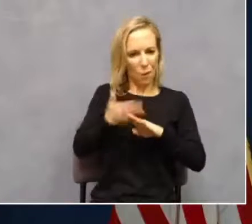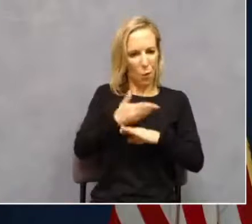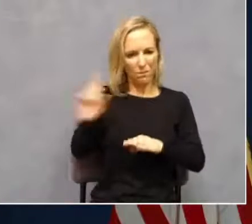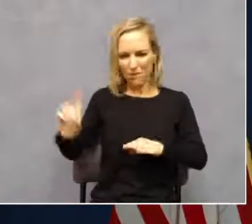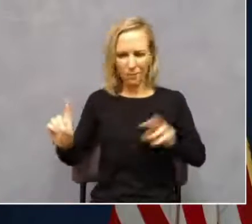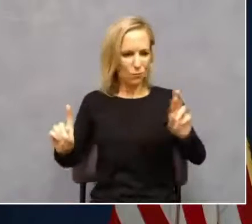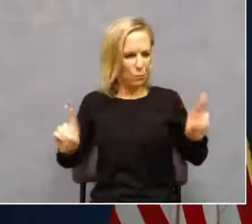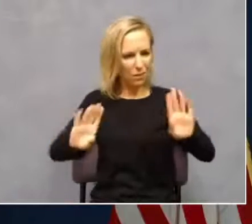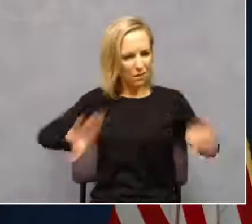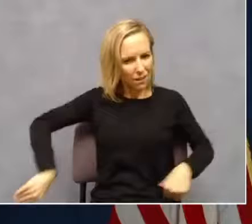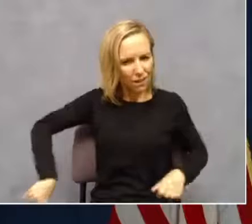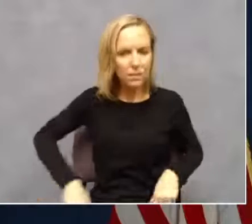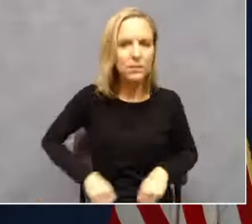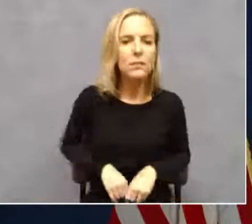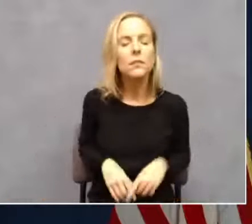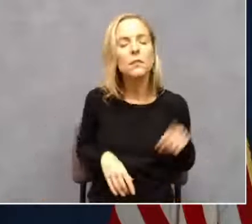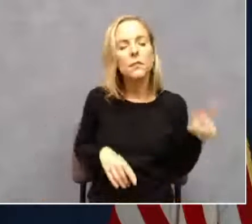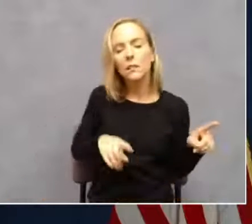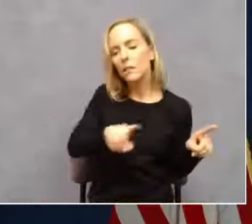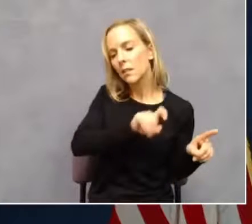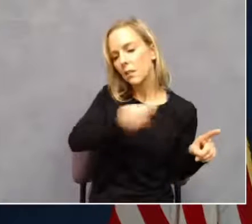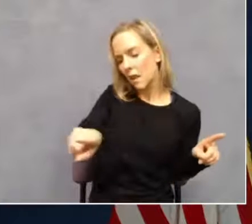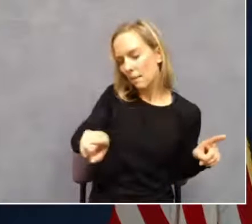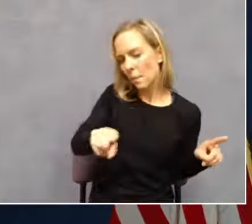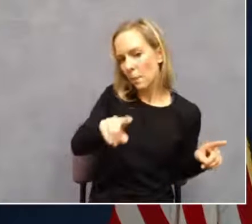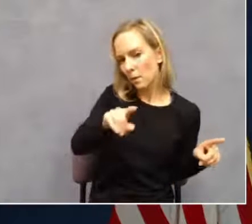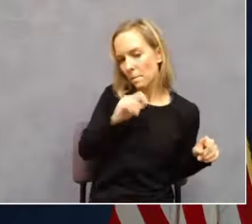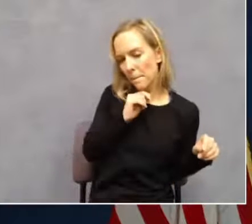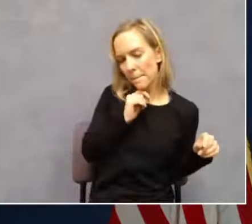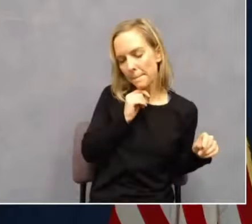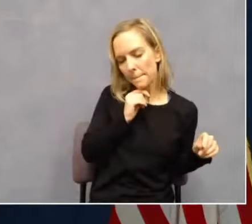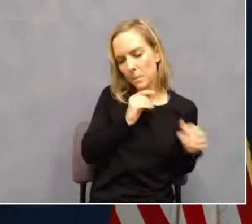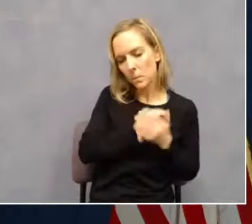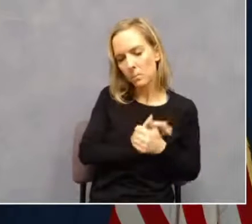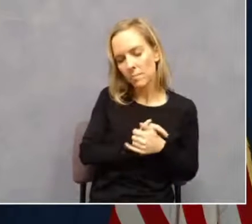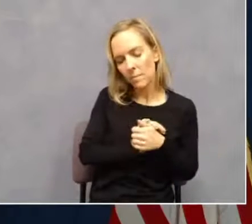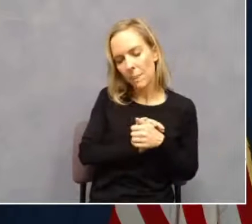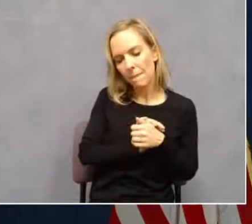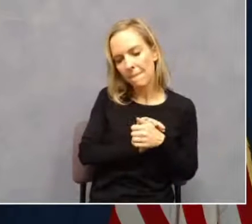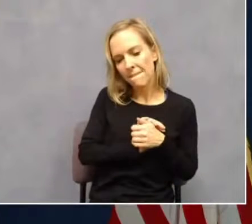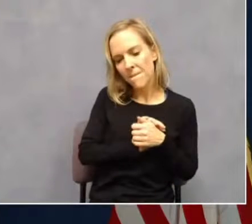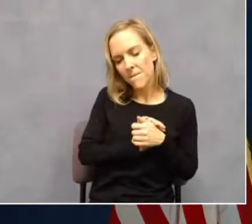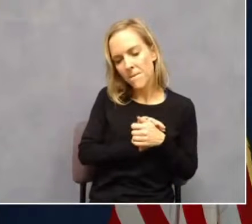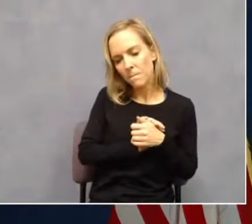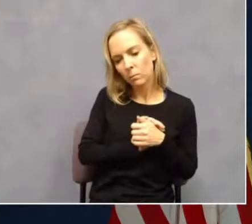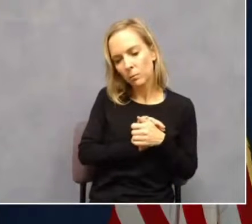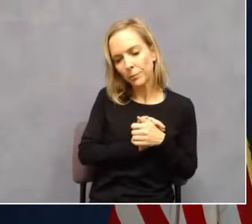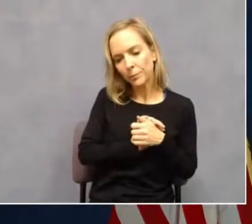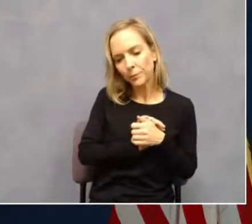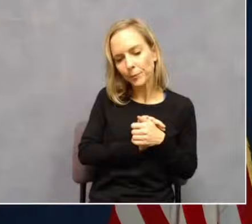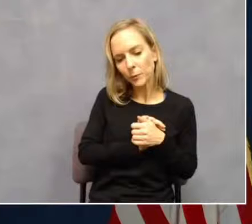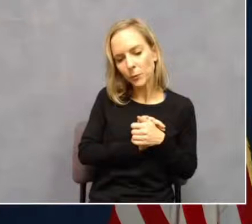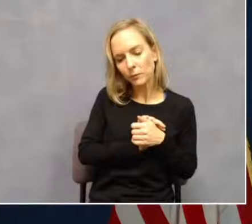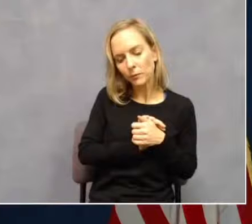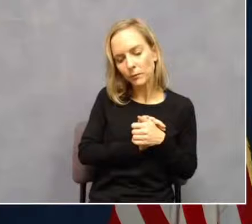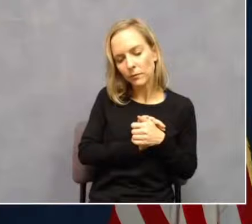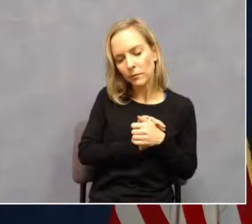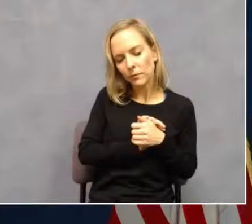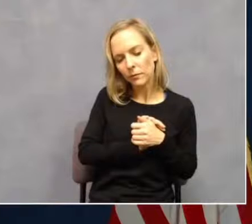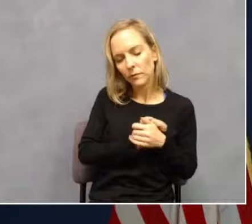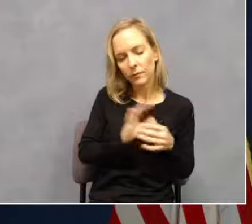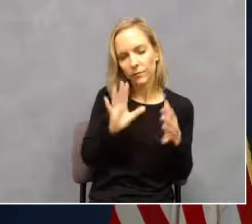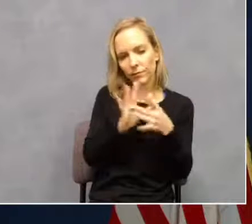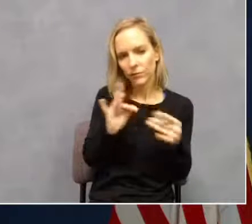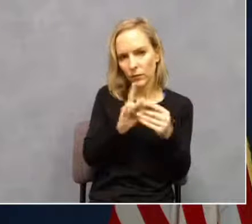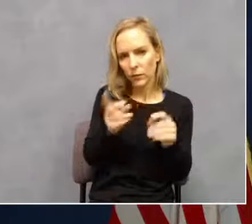Governor, this is more a Dr. Stack question. He testified before legislative committee this afternoon and was talking about how the